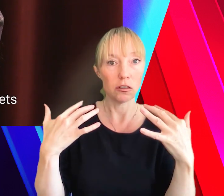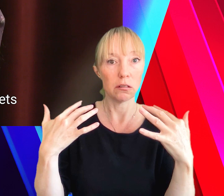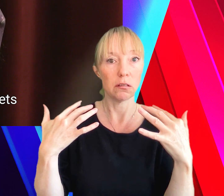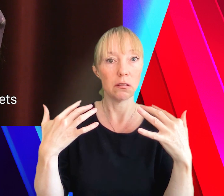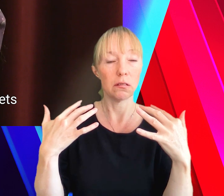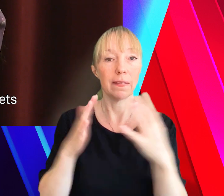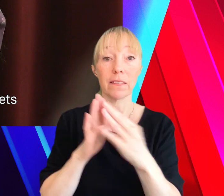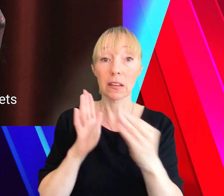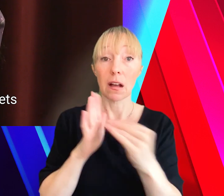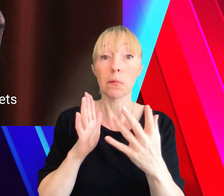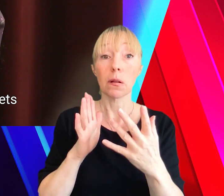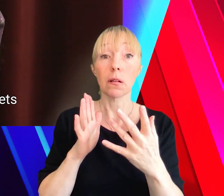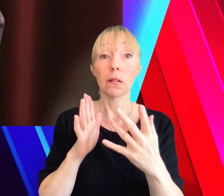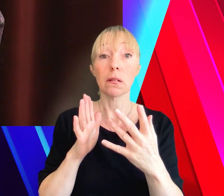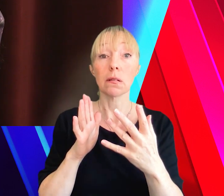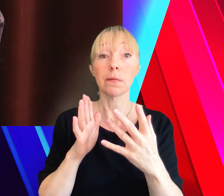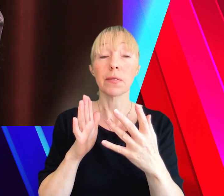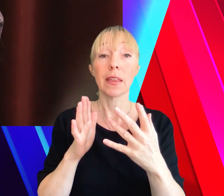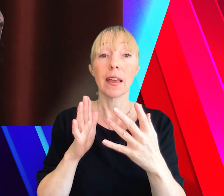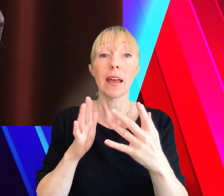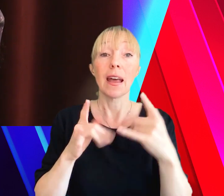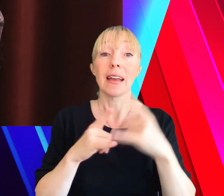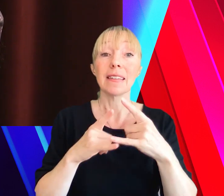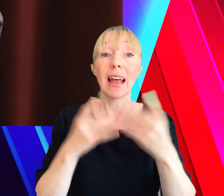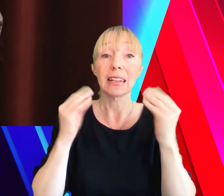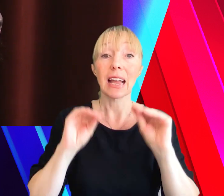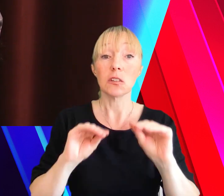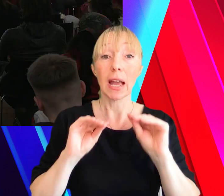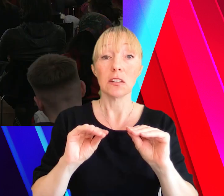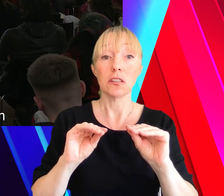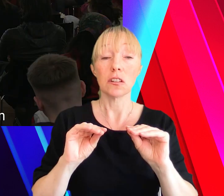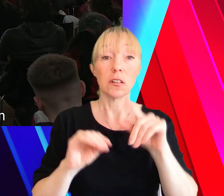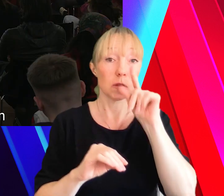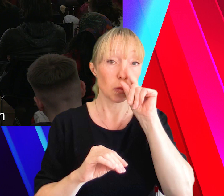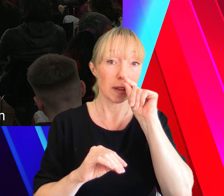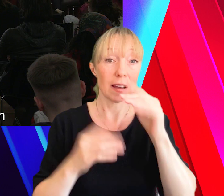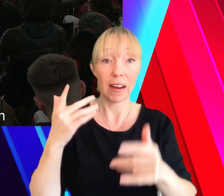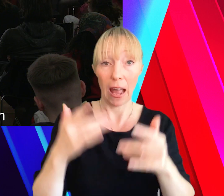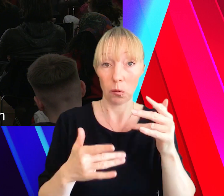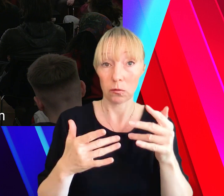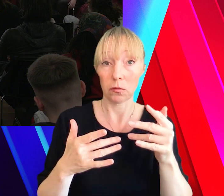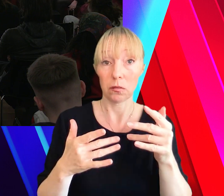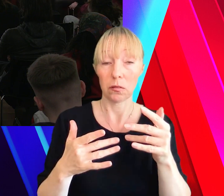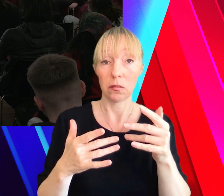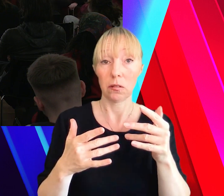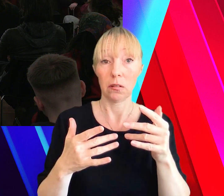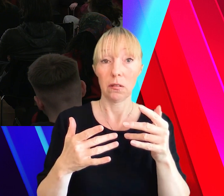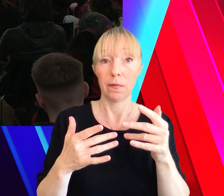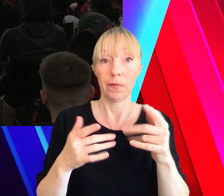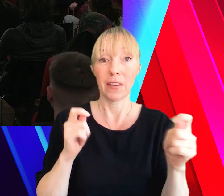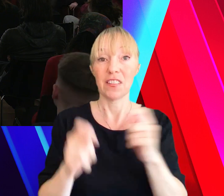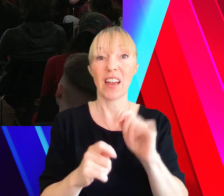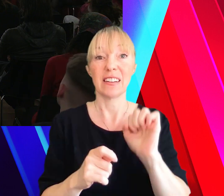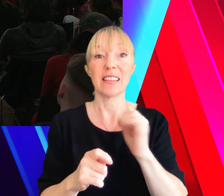gets attention. But like, for example, the sex education, I think we were talking about the sex education Twitter